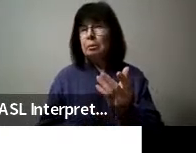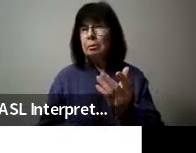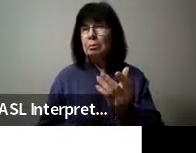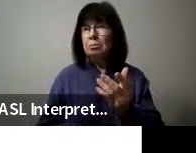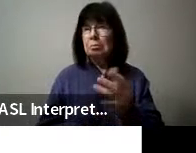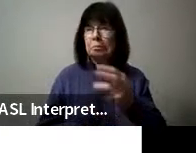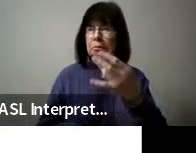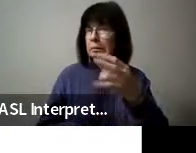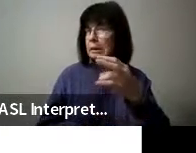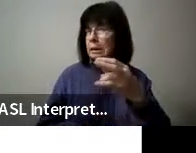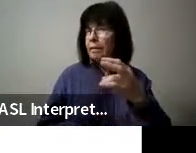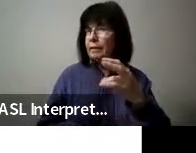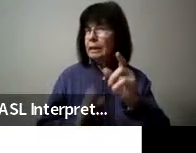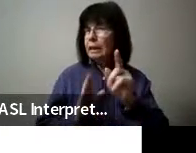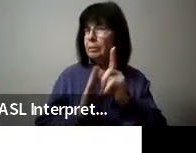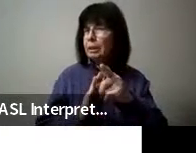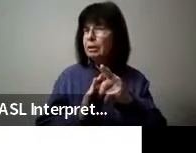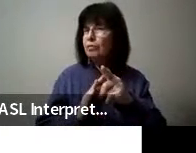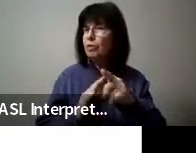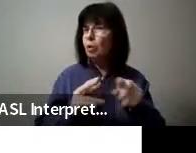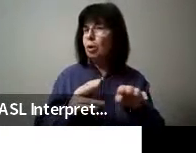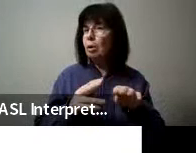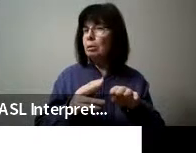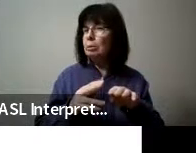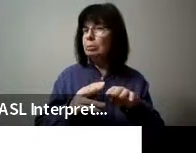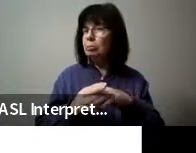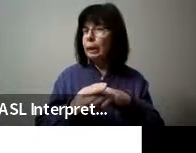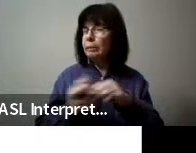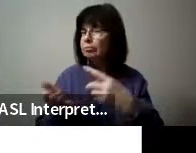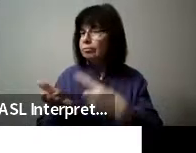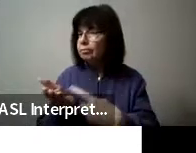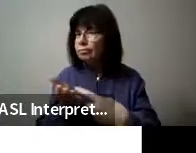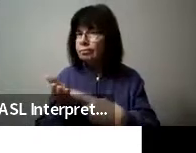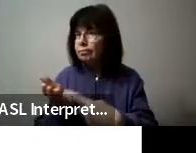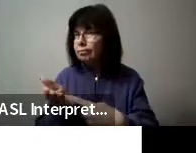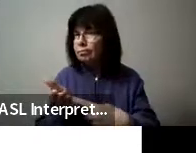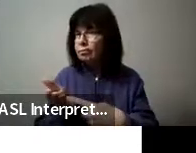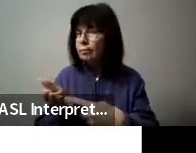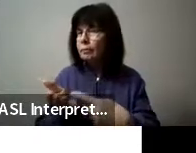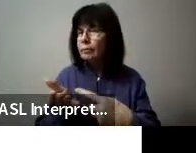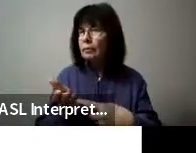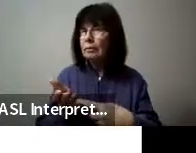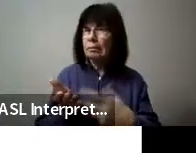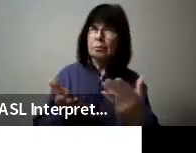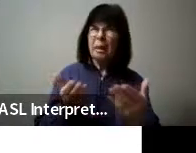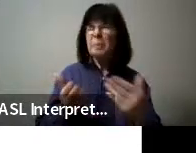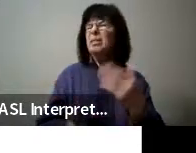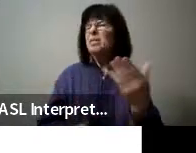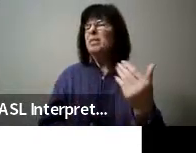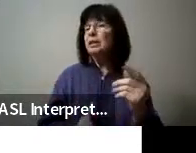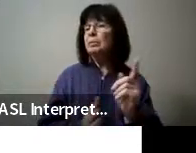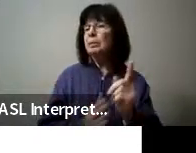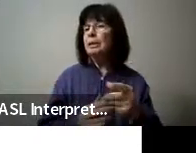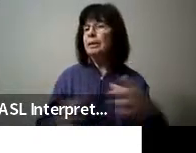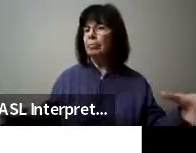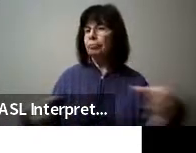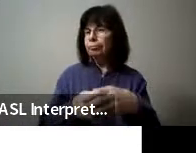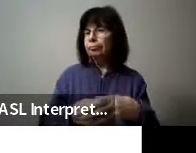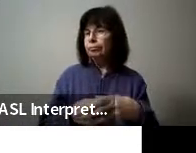17 minutes to break out, and then we can call back or maybe 15 minutes and have some really